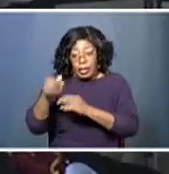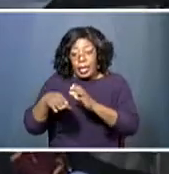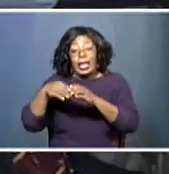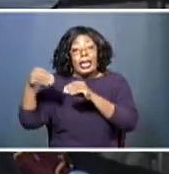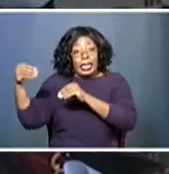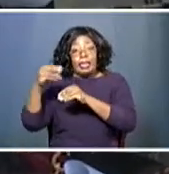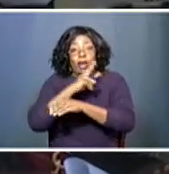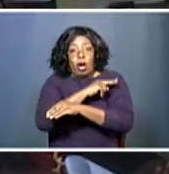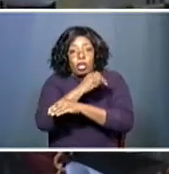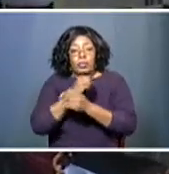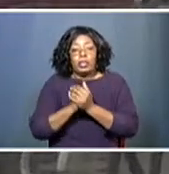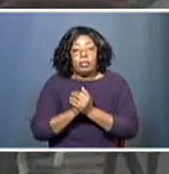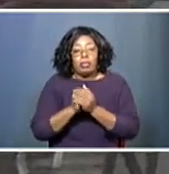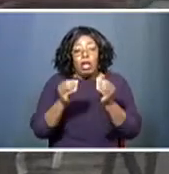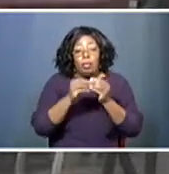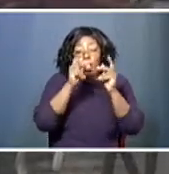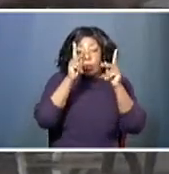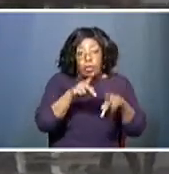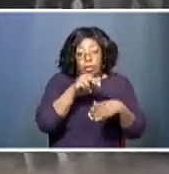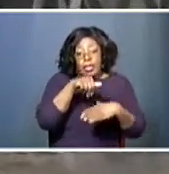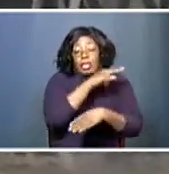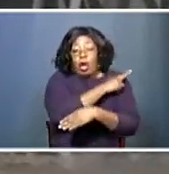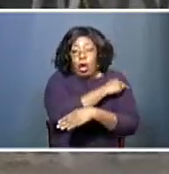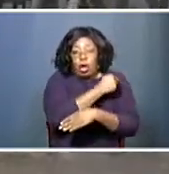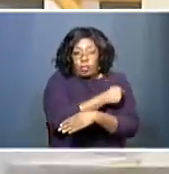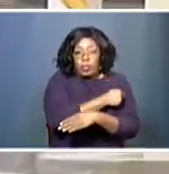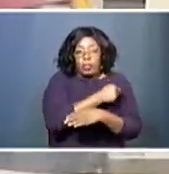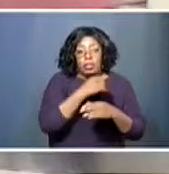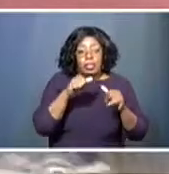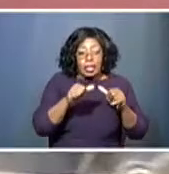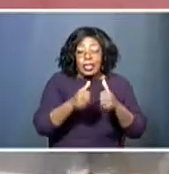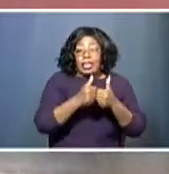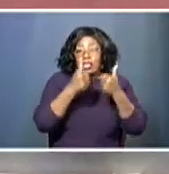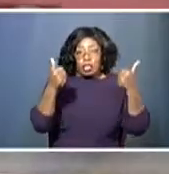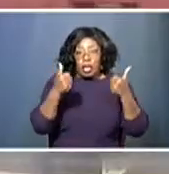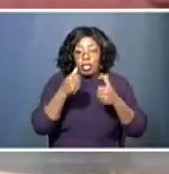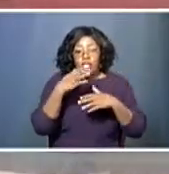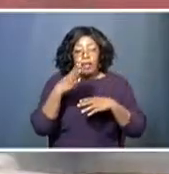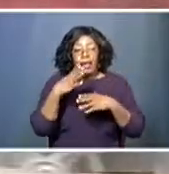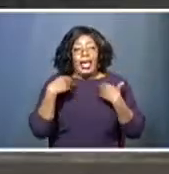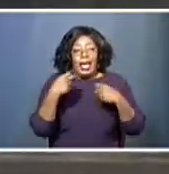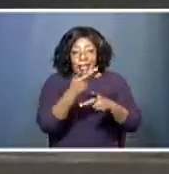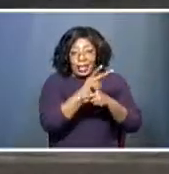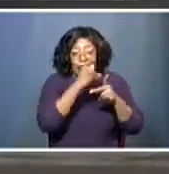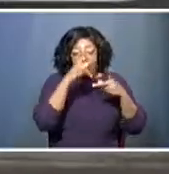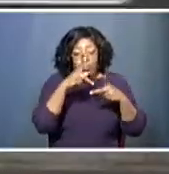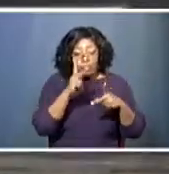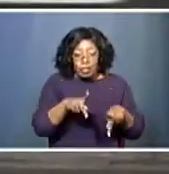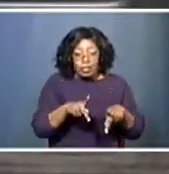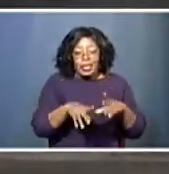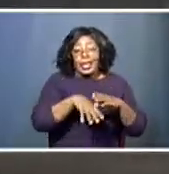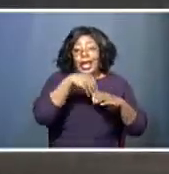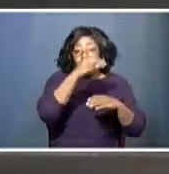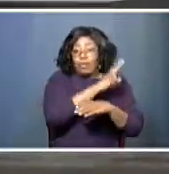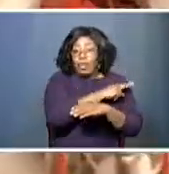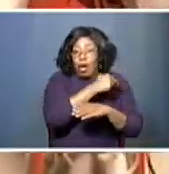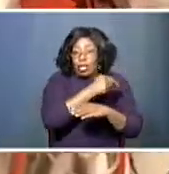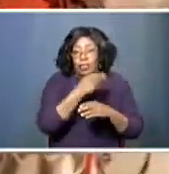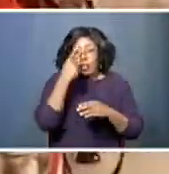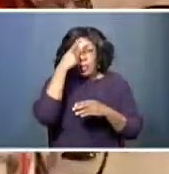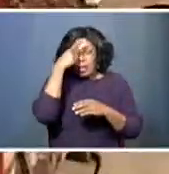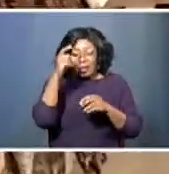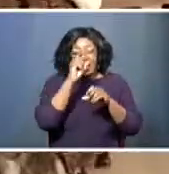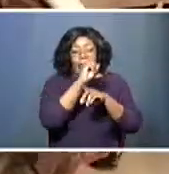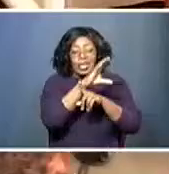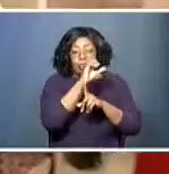more patients in hospital, coupled with the challenge of healthcare workers being taken out of the system due to infections or exposure, Darville says the recent hire